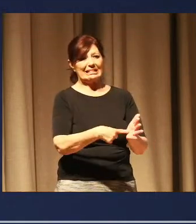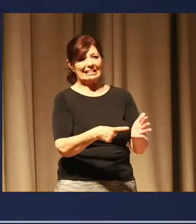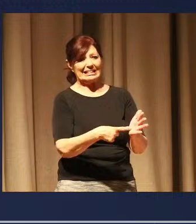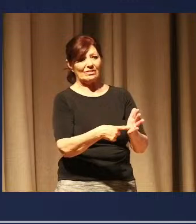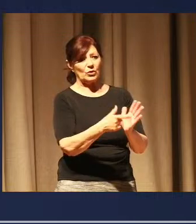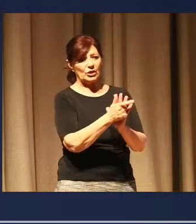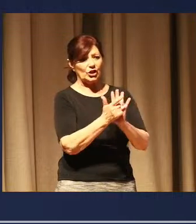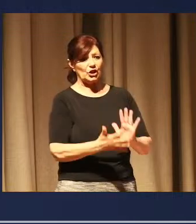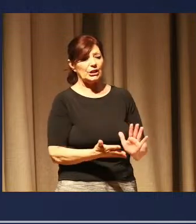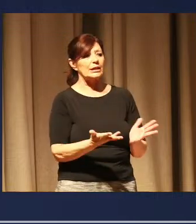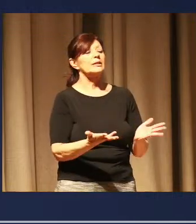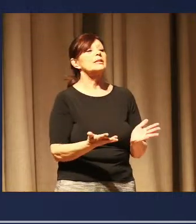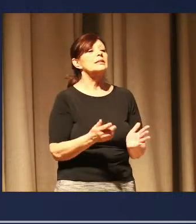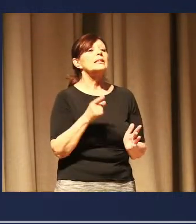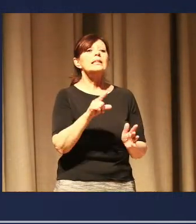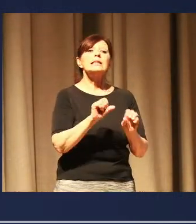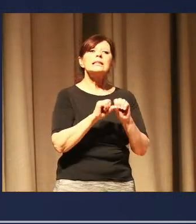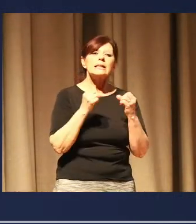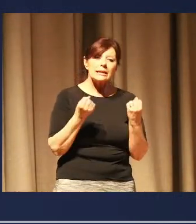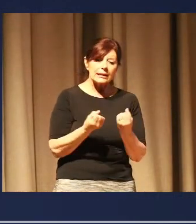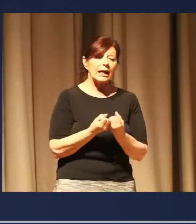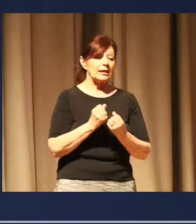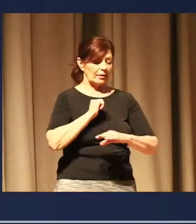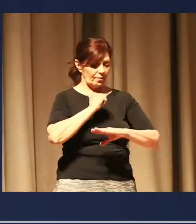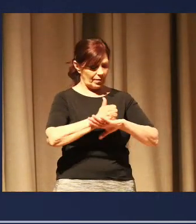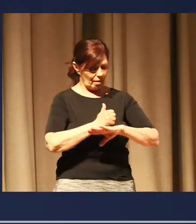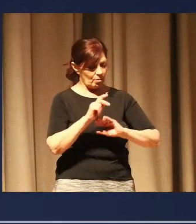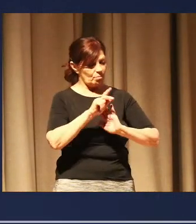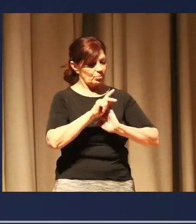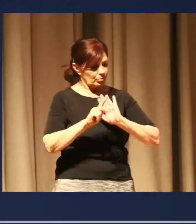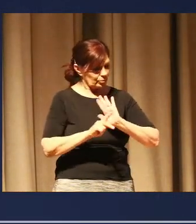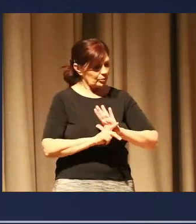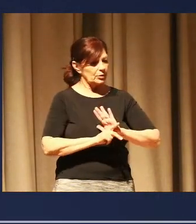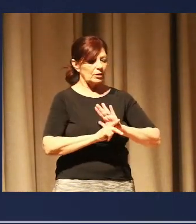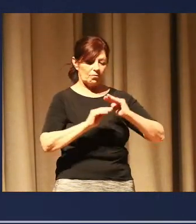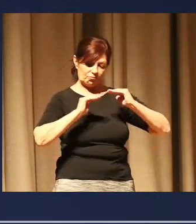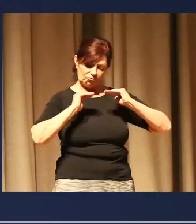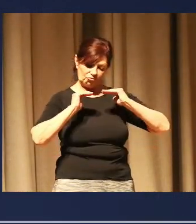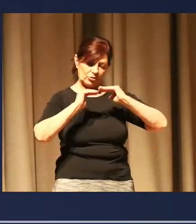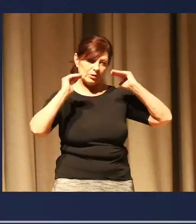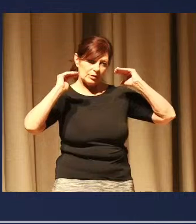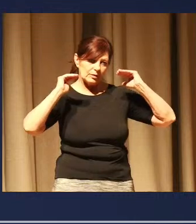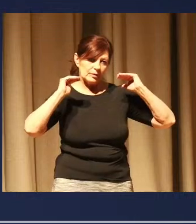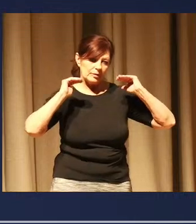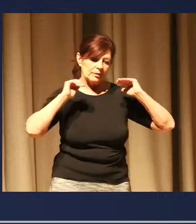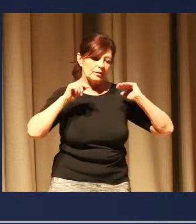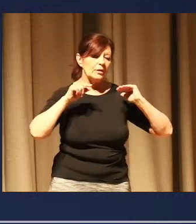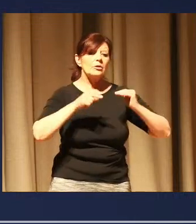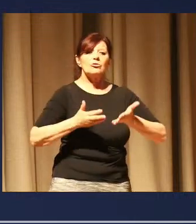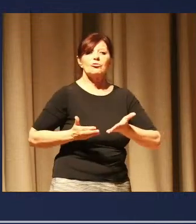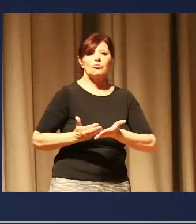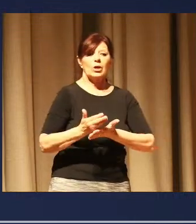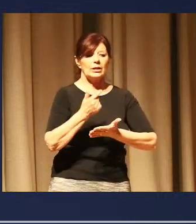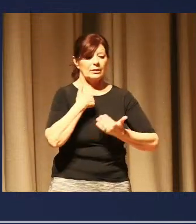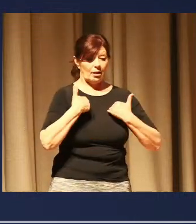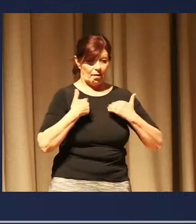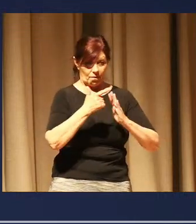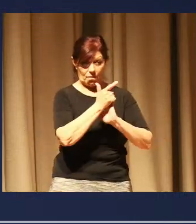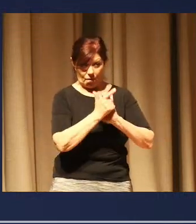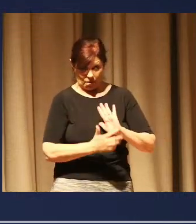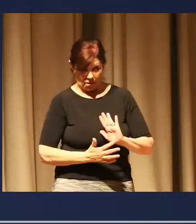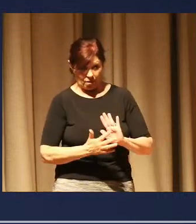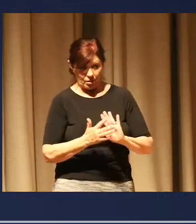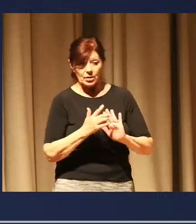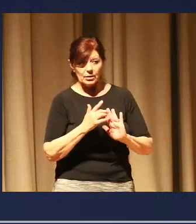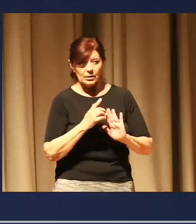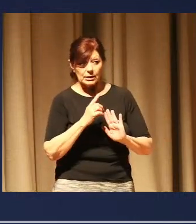an attorney. In societies founded on principles of justice and equality, the right to fundamental counsel